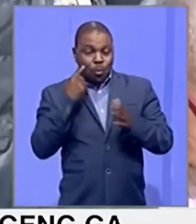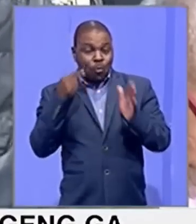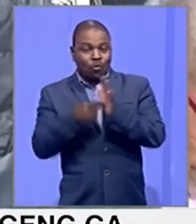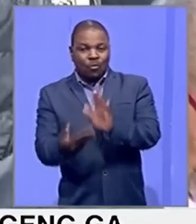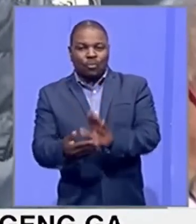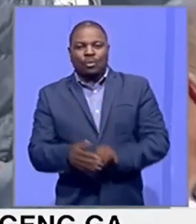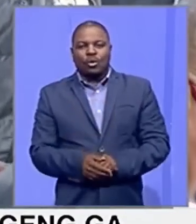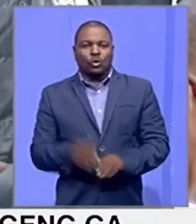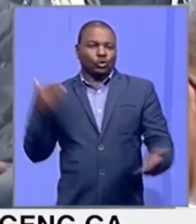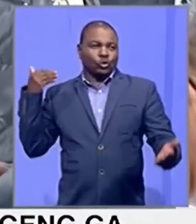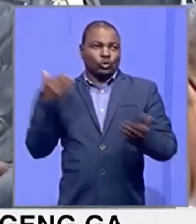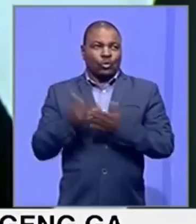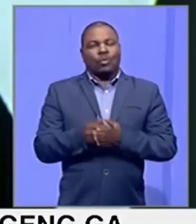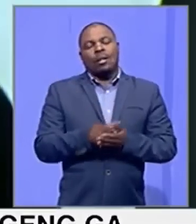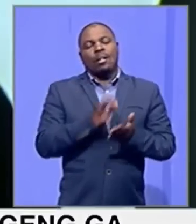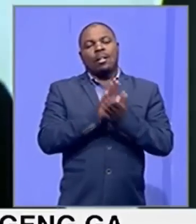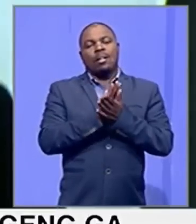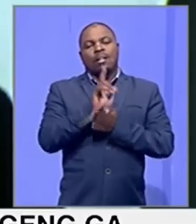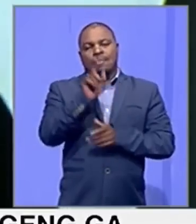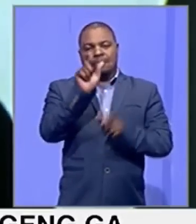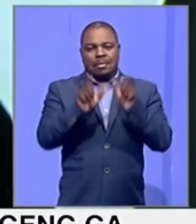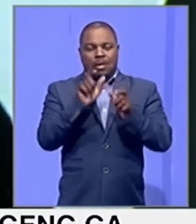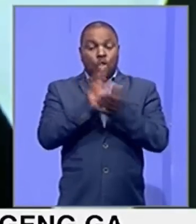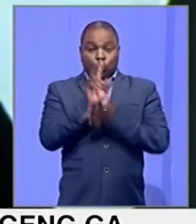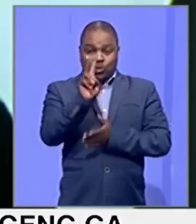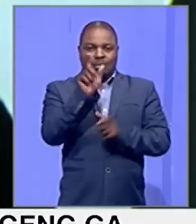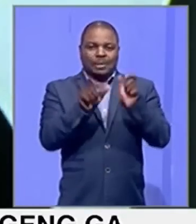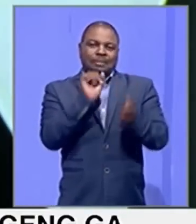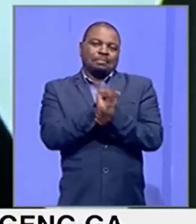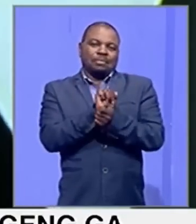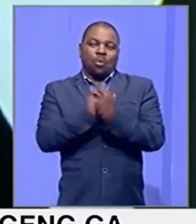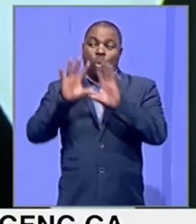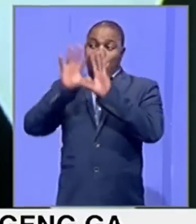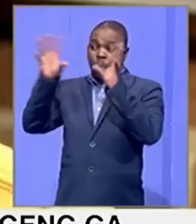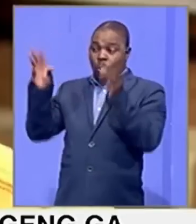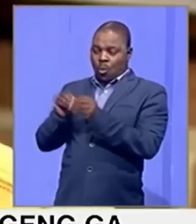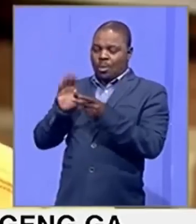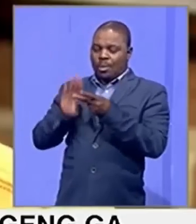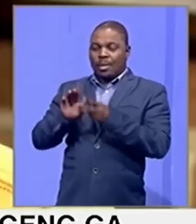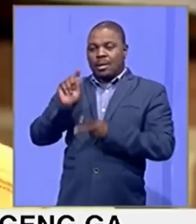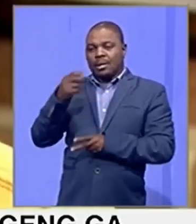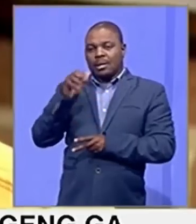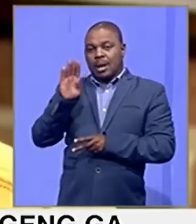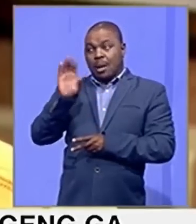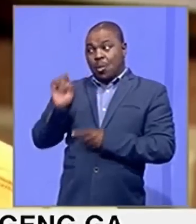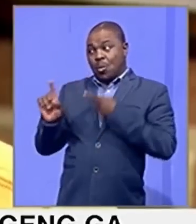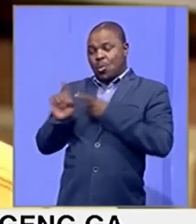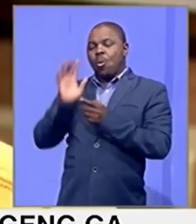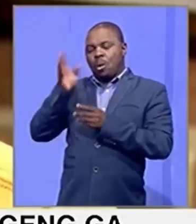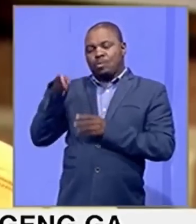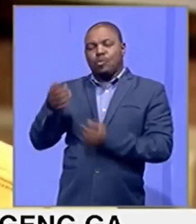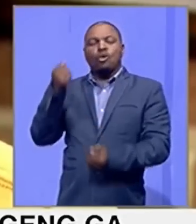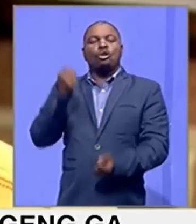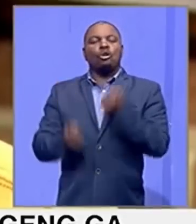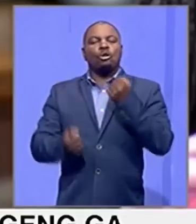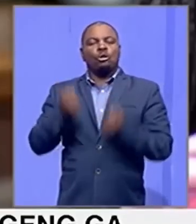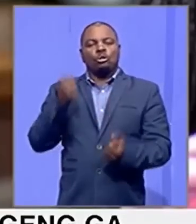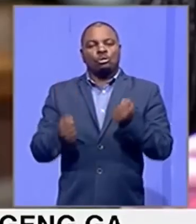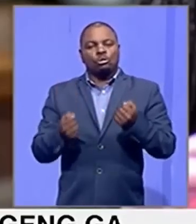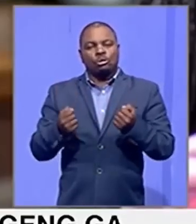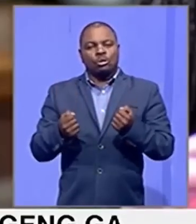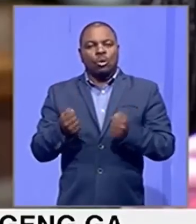balatofadiwa ba le 12 mo kgetseng eno. Botlhe mmogo le Thabo Bester ba tla tlhagelela fa pele ga lekgotlatshekelo la